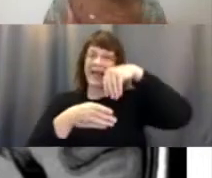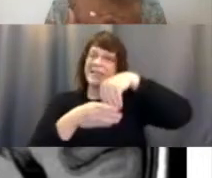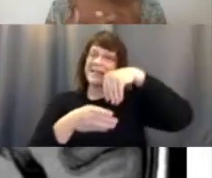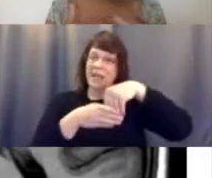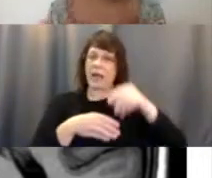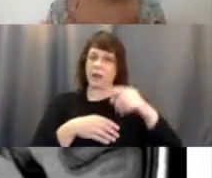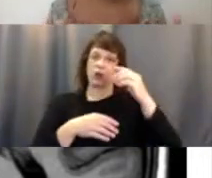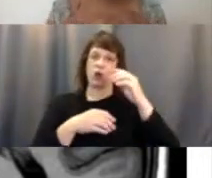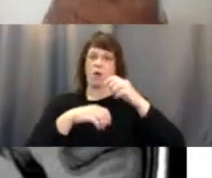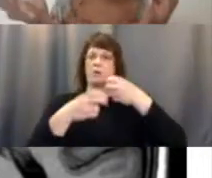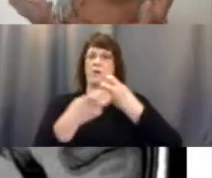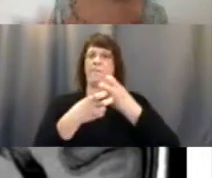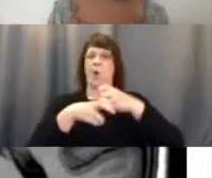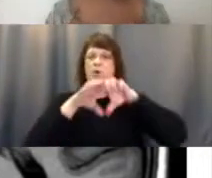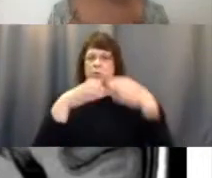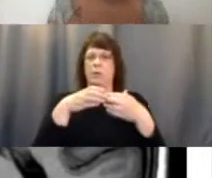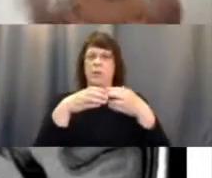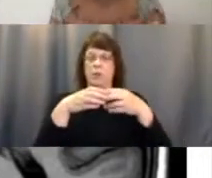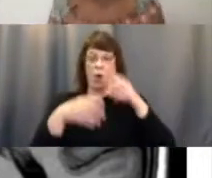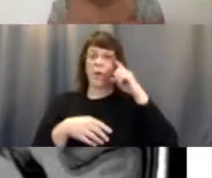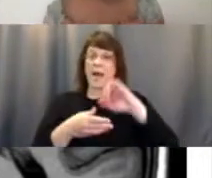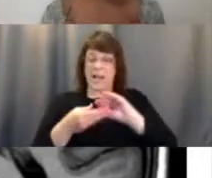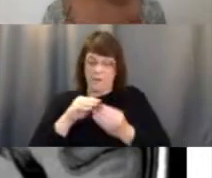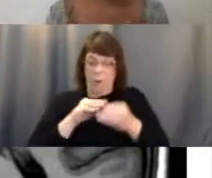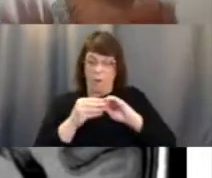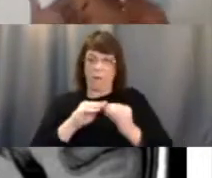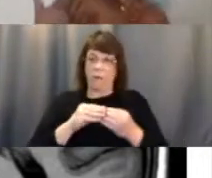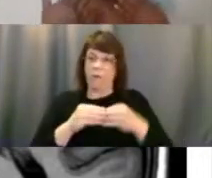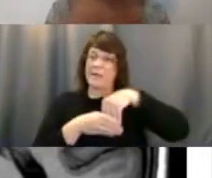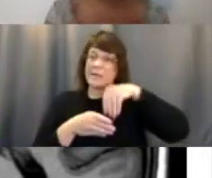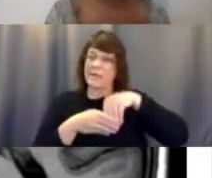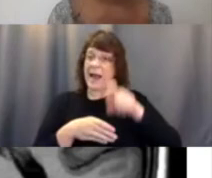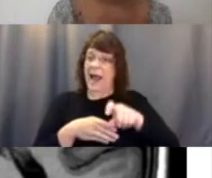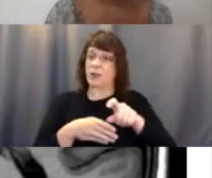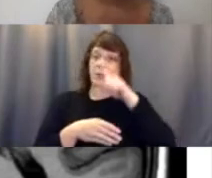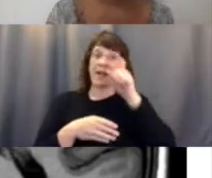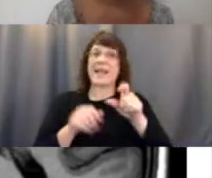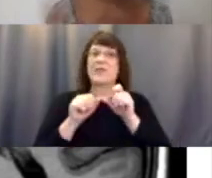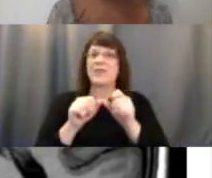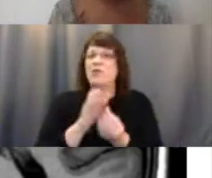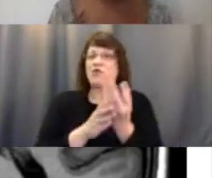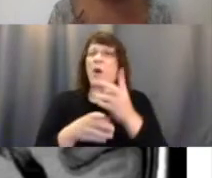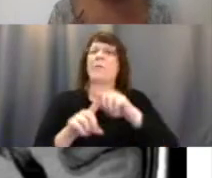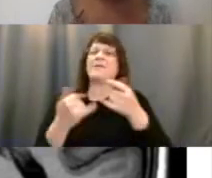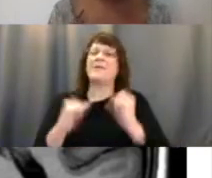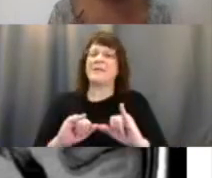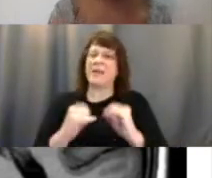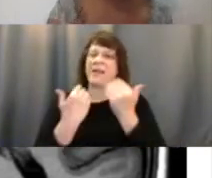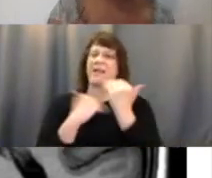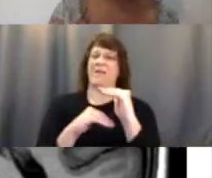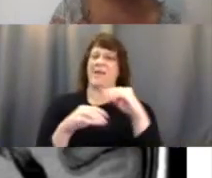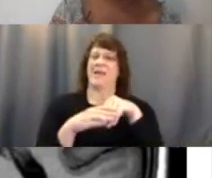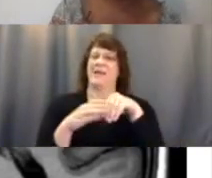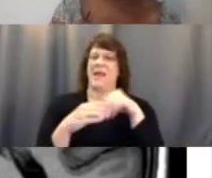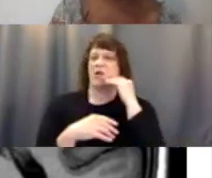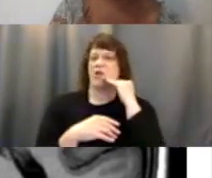on itself so that it can have enough space to keep growing within your head. The second thing that's very easy to